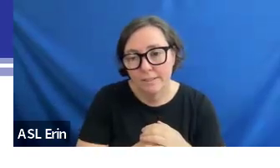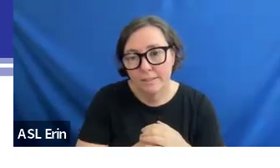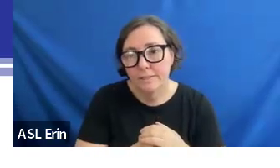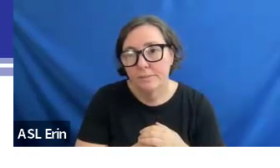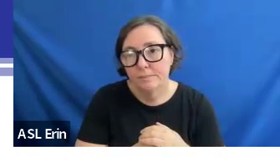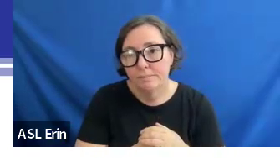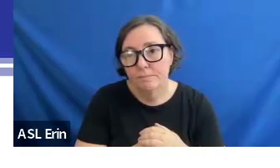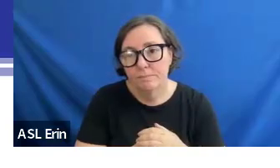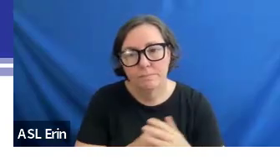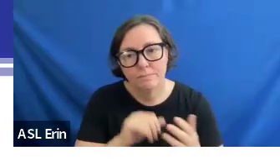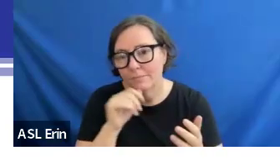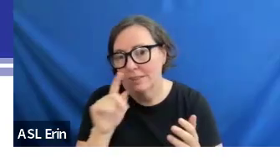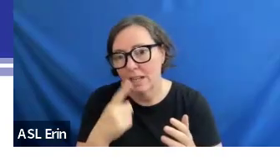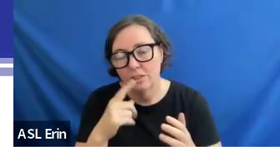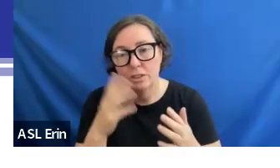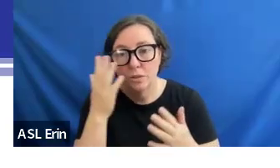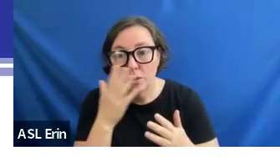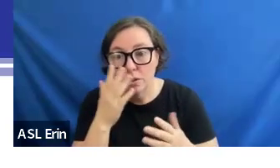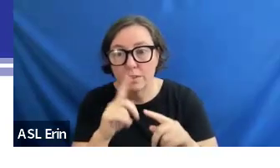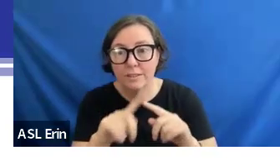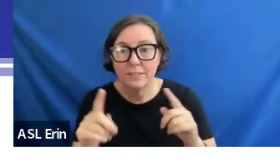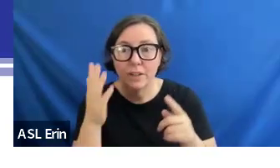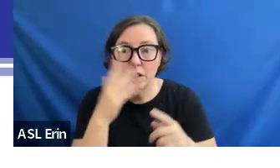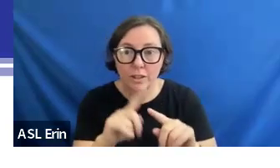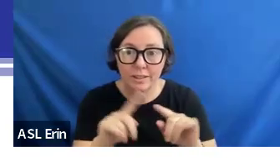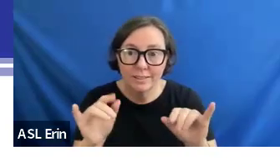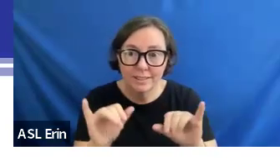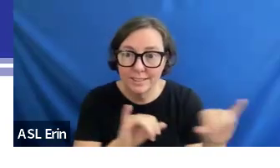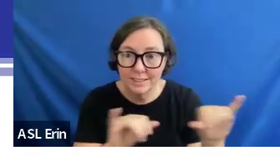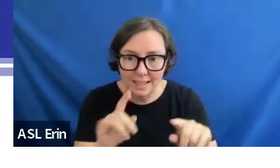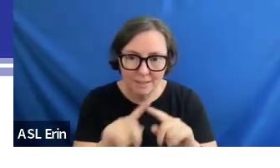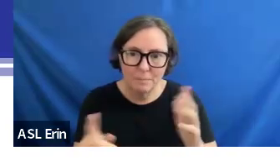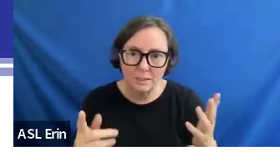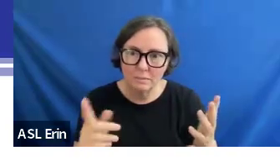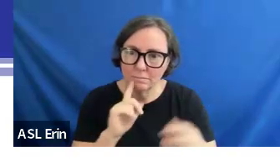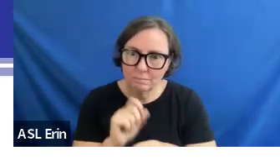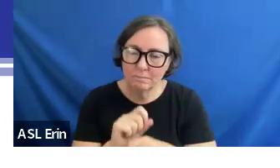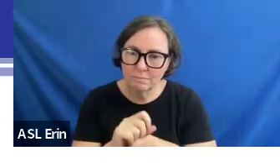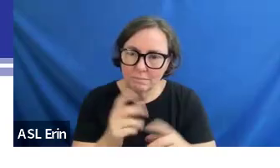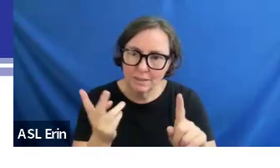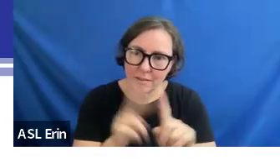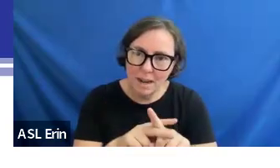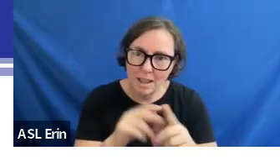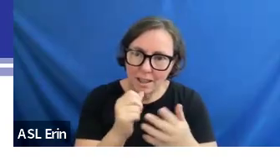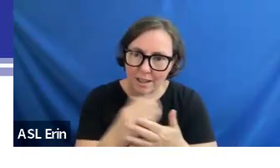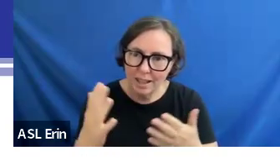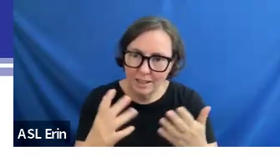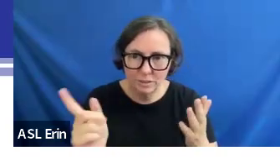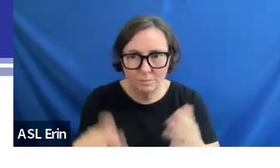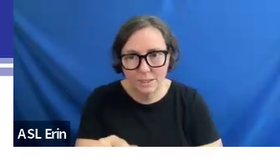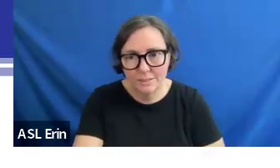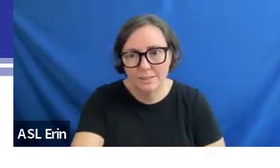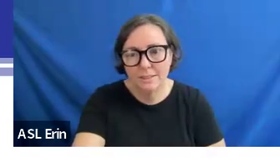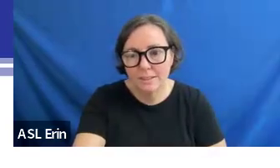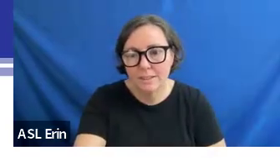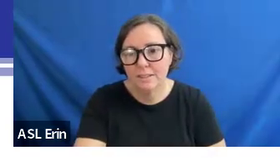things to consider, and not just making them look the same, but actually applying those headings. Because